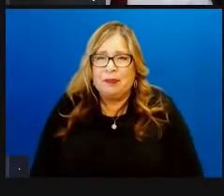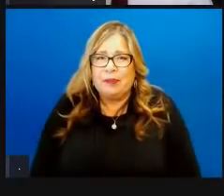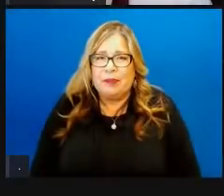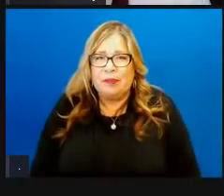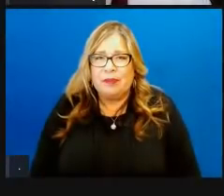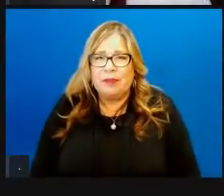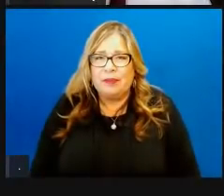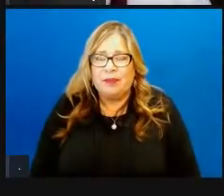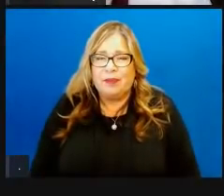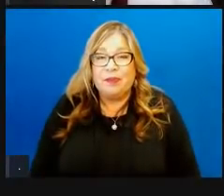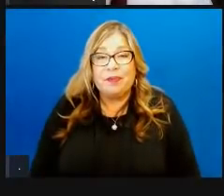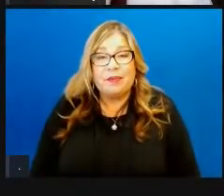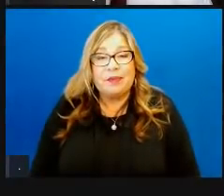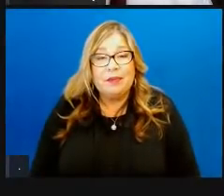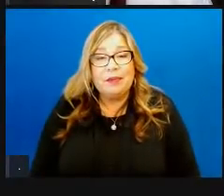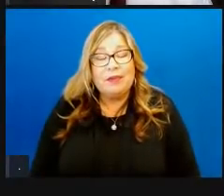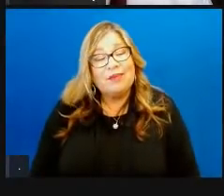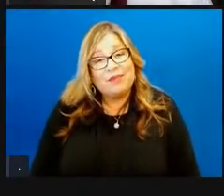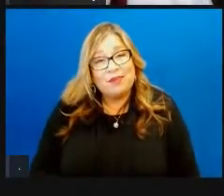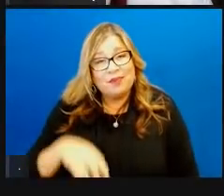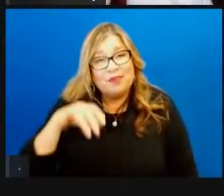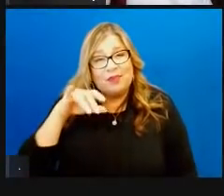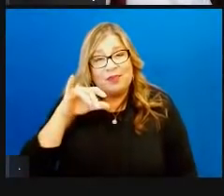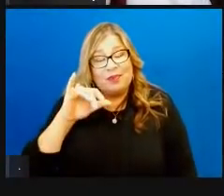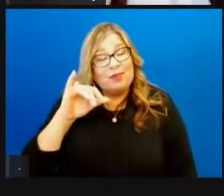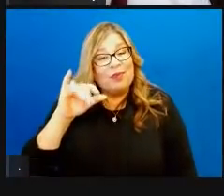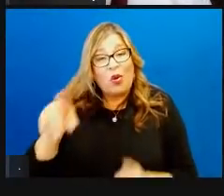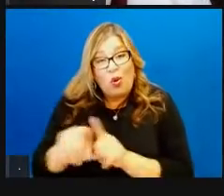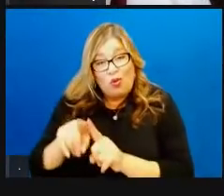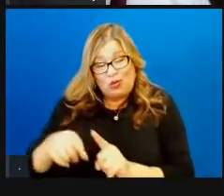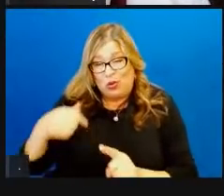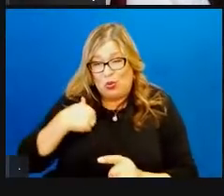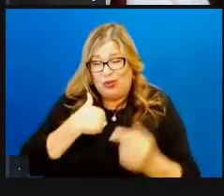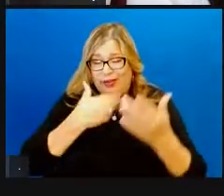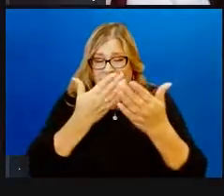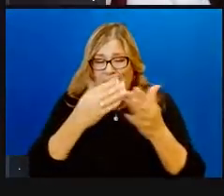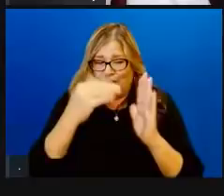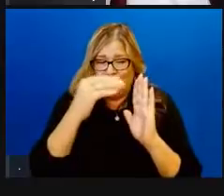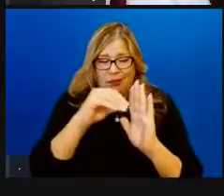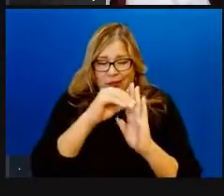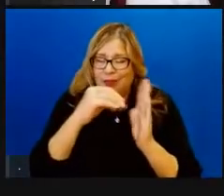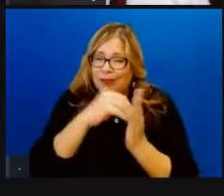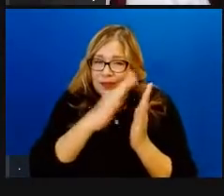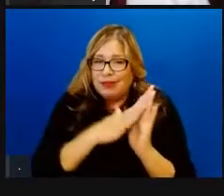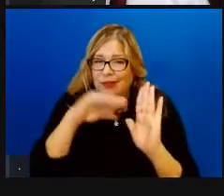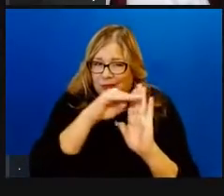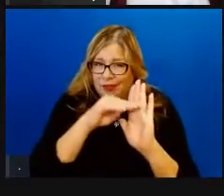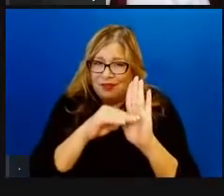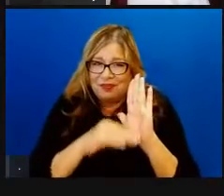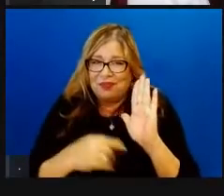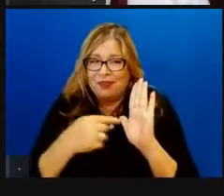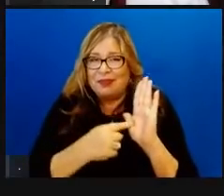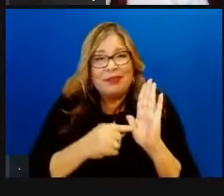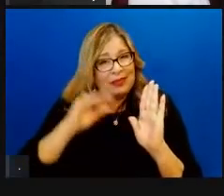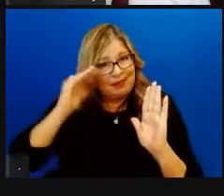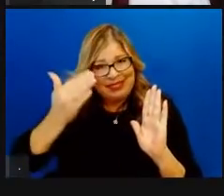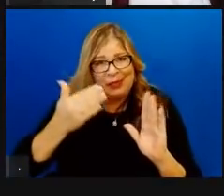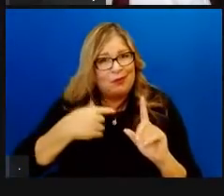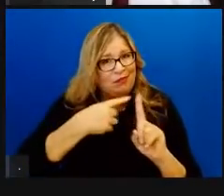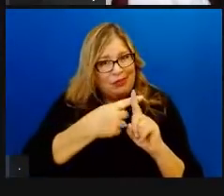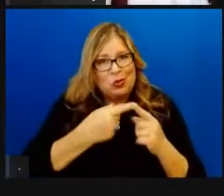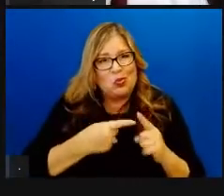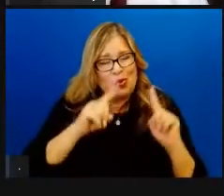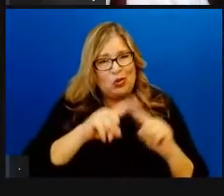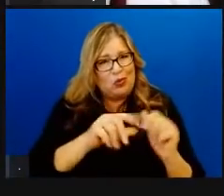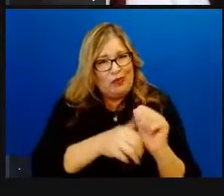And this winning formula plays out in the national data as well. We have 12% of the students in the country